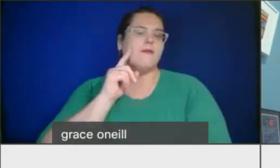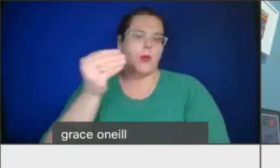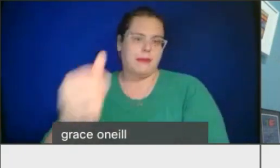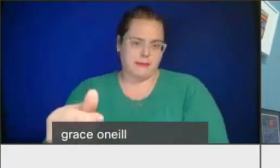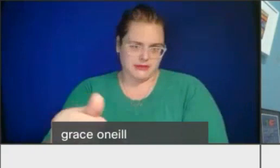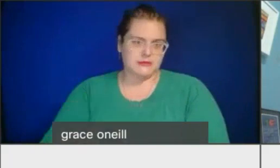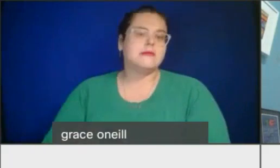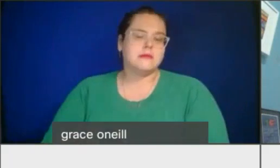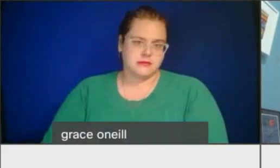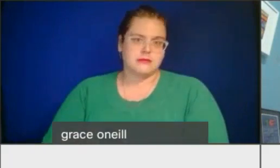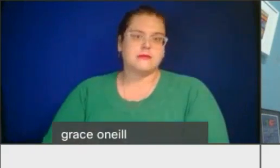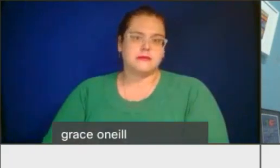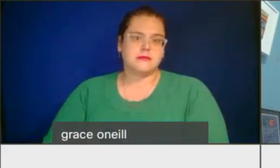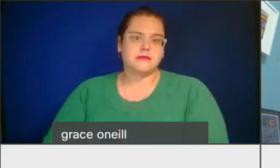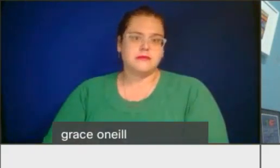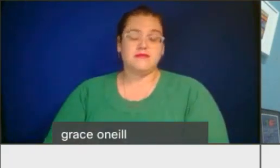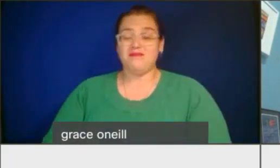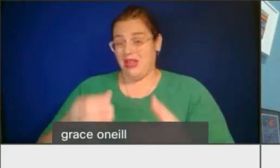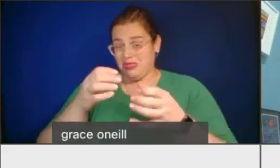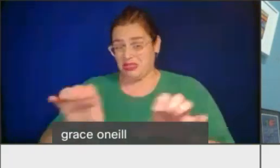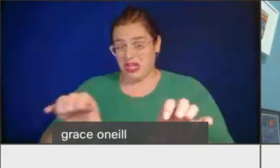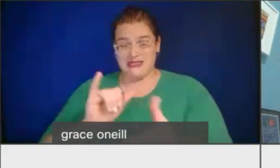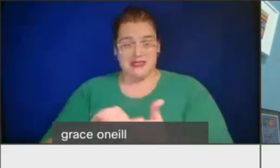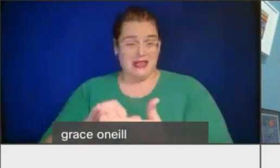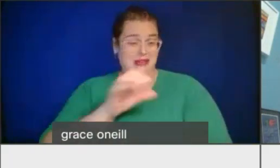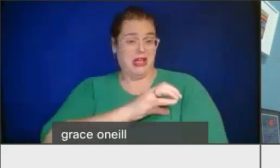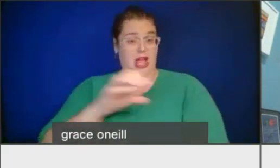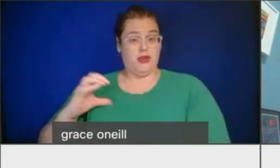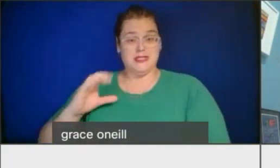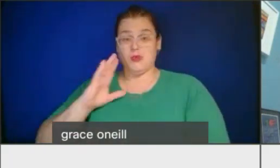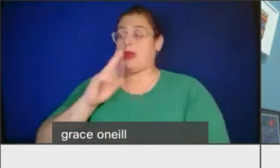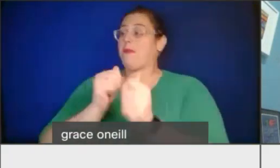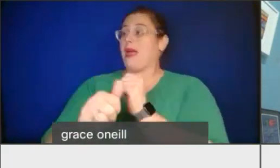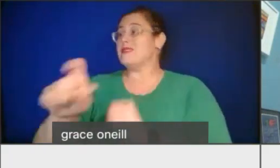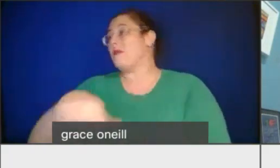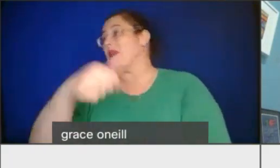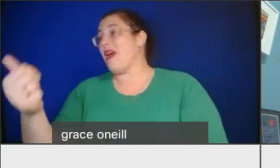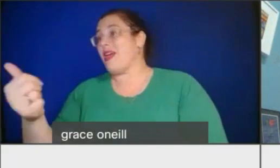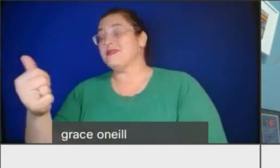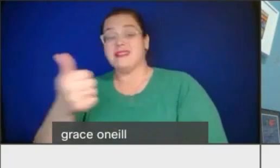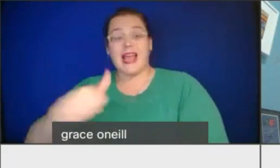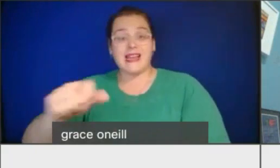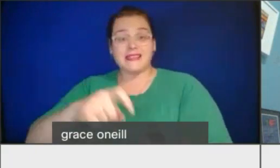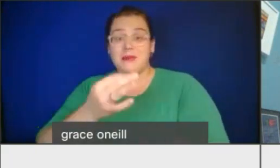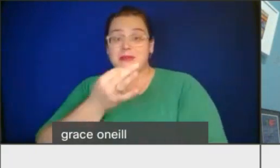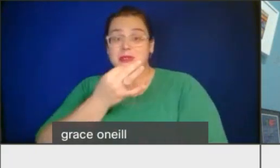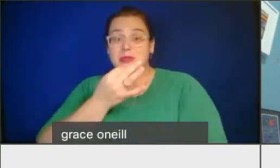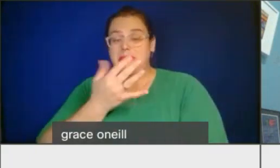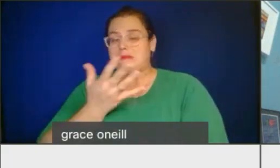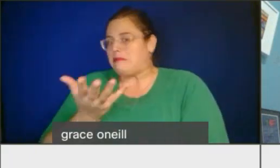the chances of Congress passing something else anytime soon.